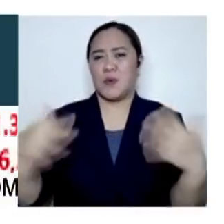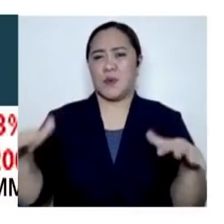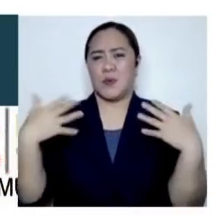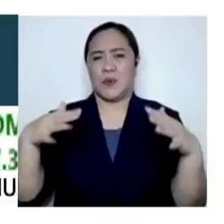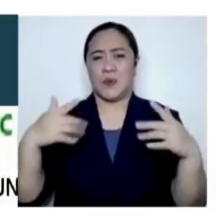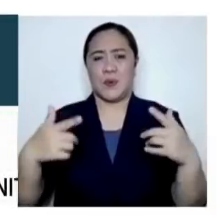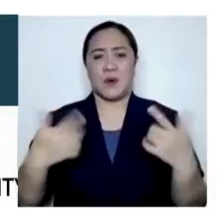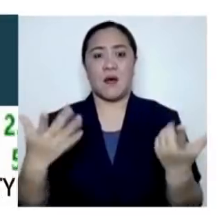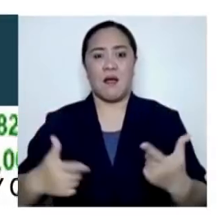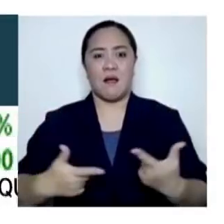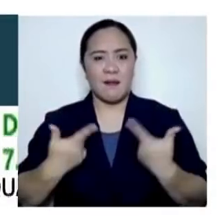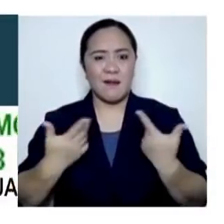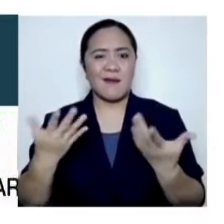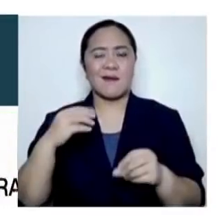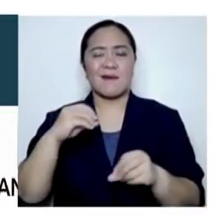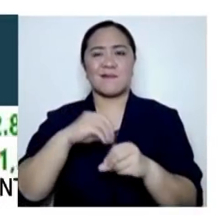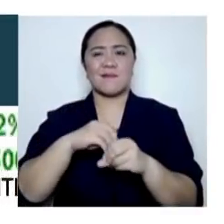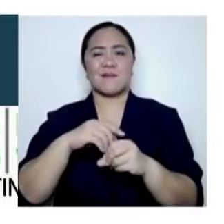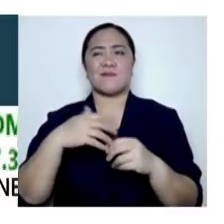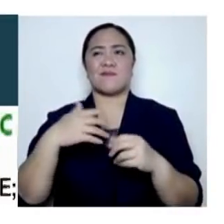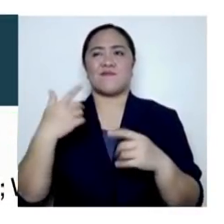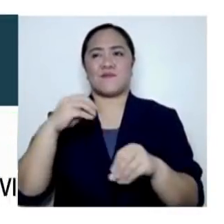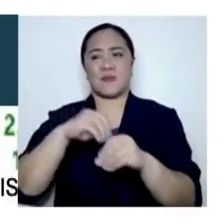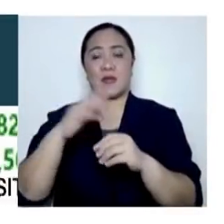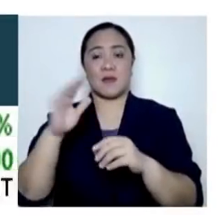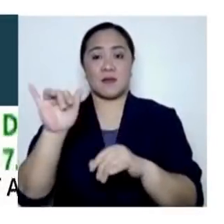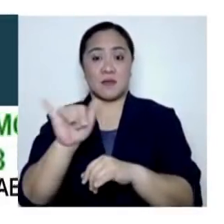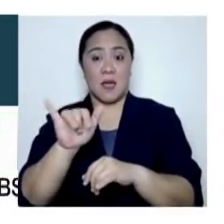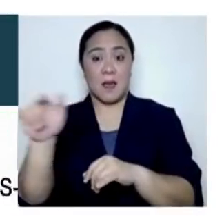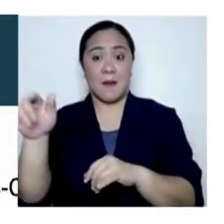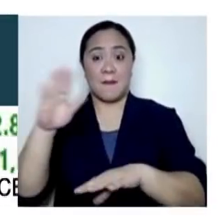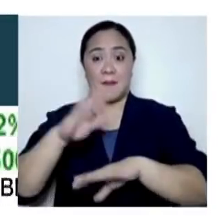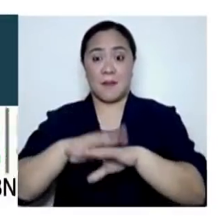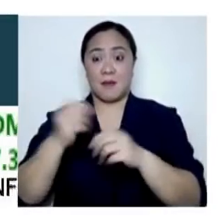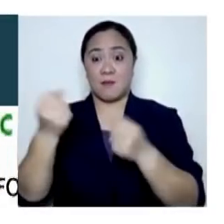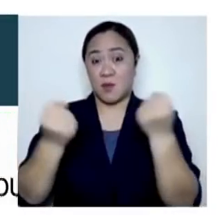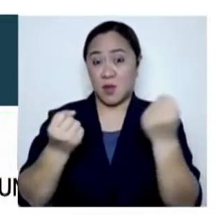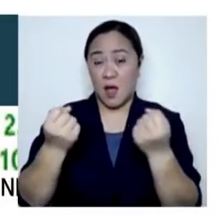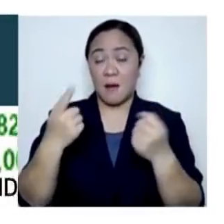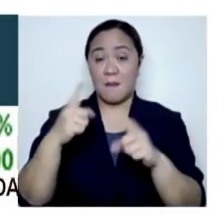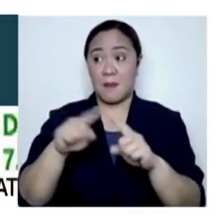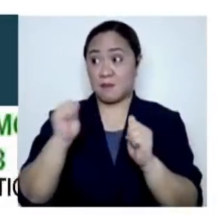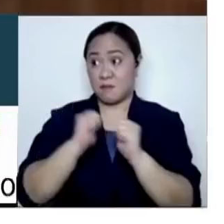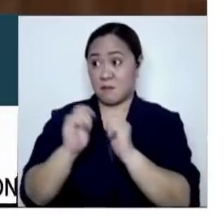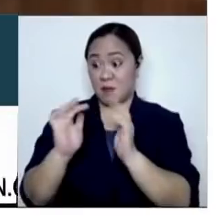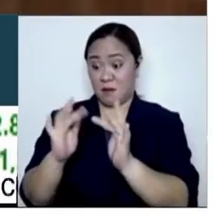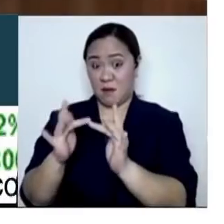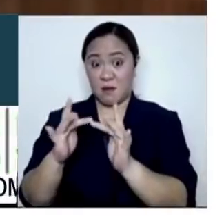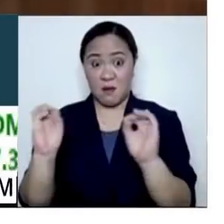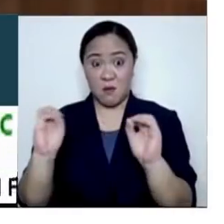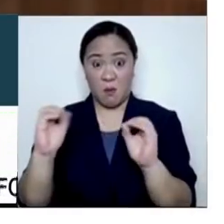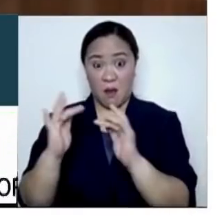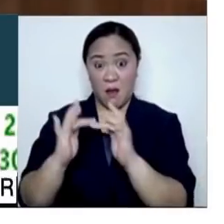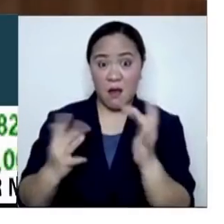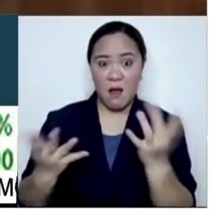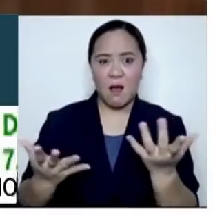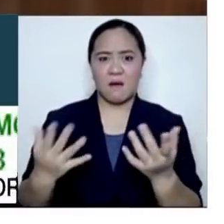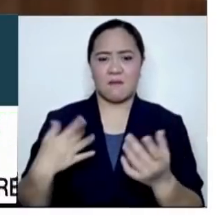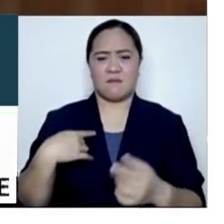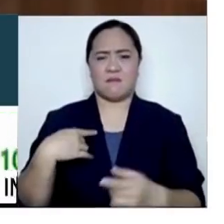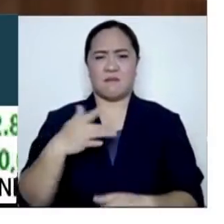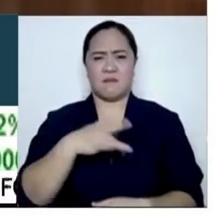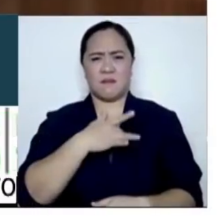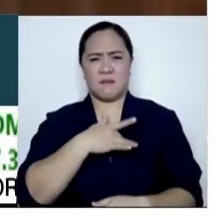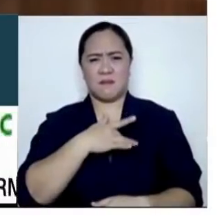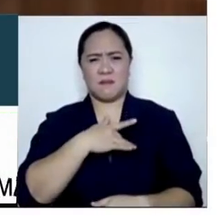and yet they can't afford a stable internet connection, Senator. Yun talaga nakikita ng tao na, alam mo, there's a civil code provision